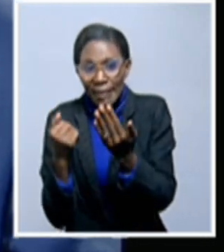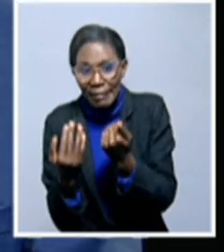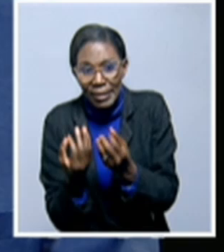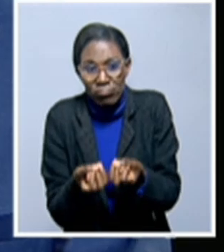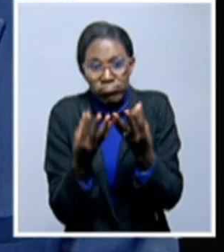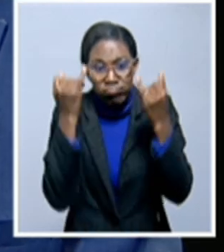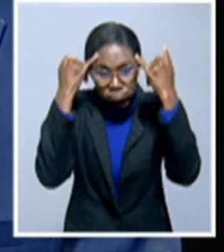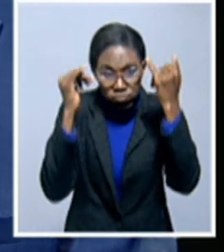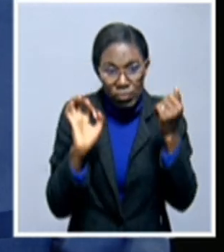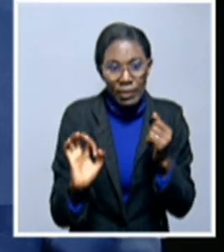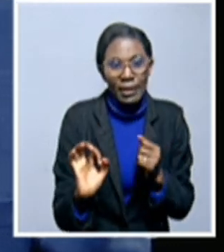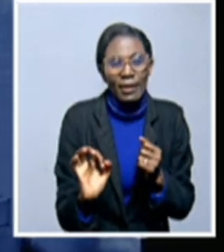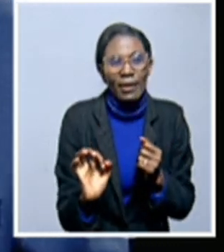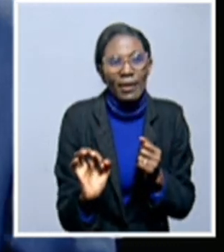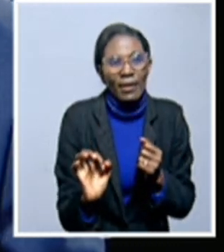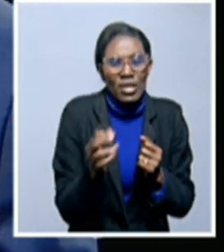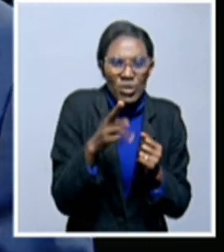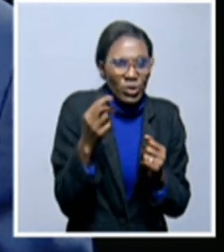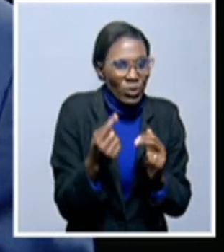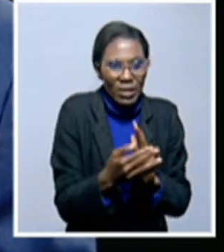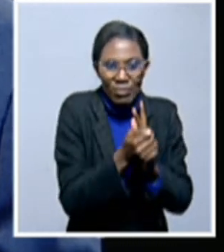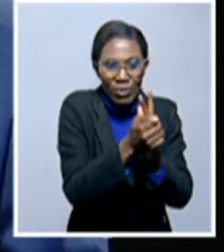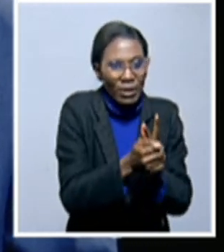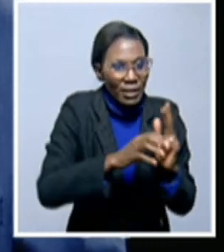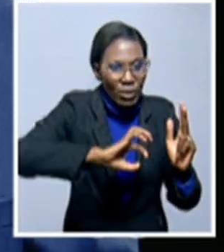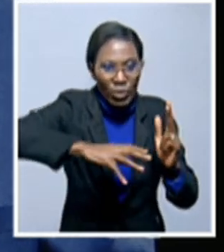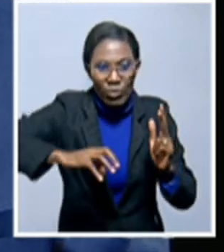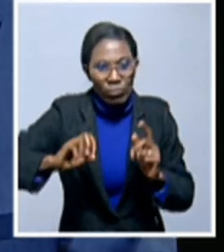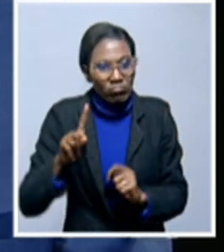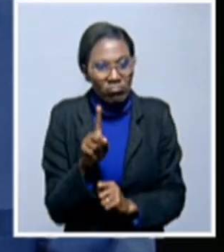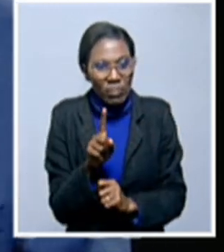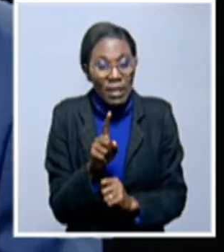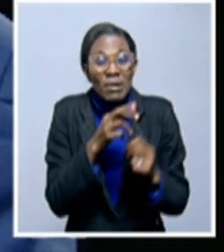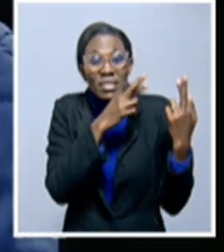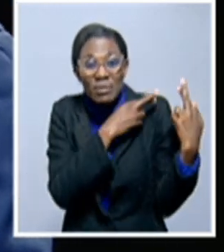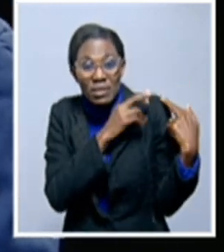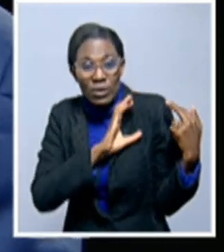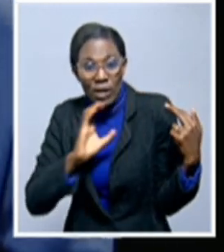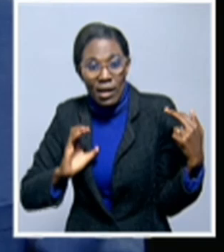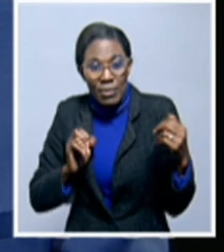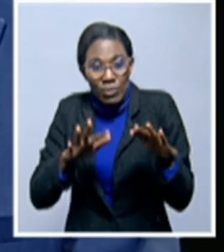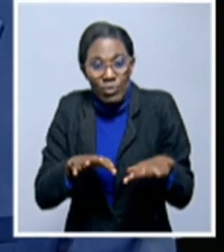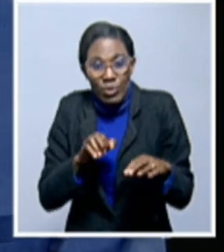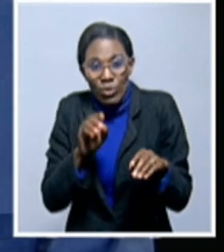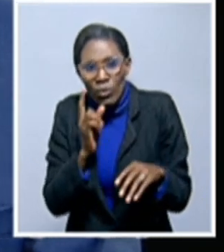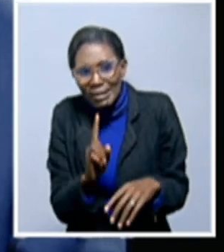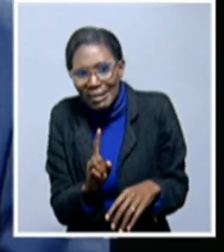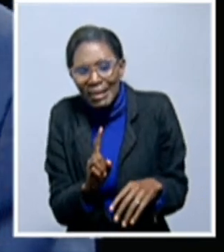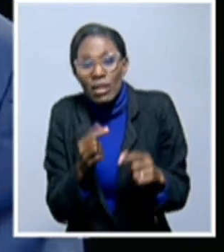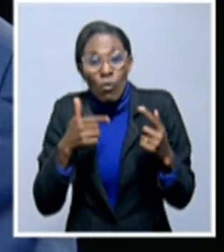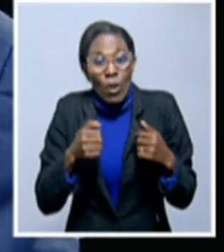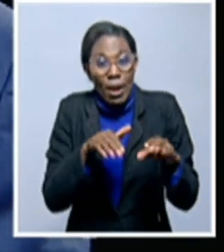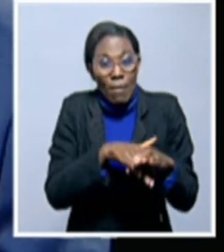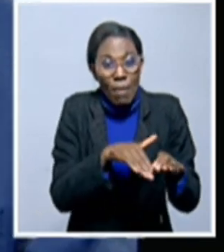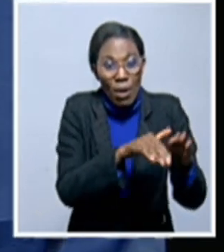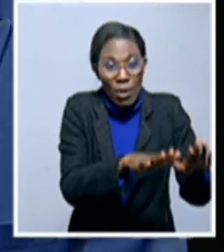heads of those constituencies. And one of their responsibility as MPs or members of Parliament, the